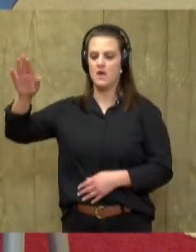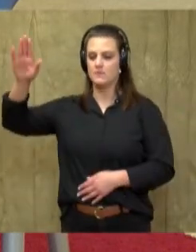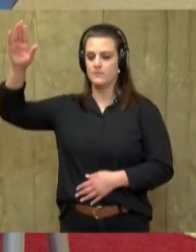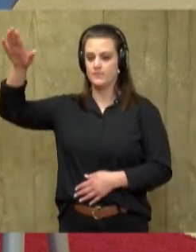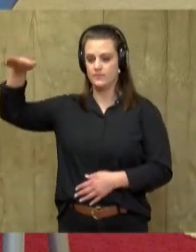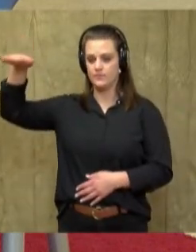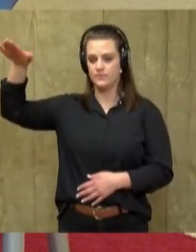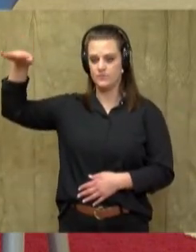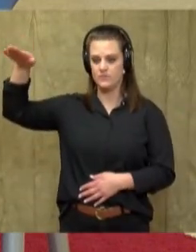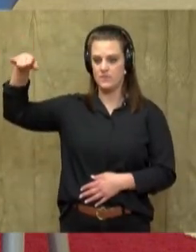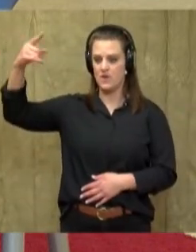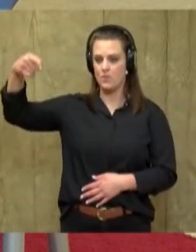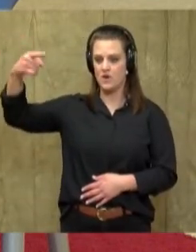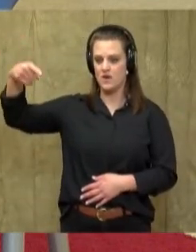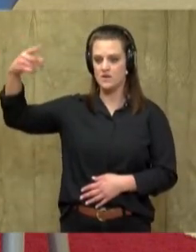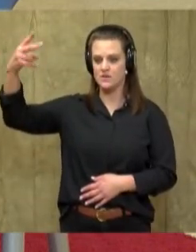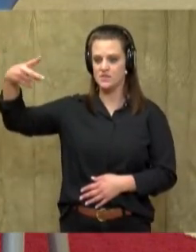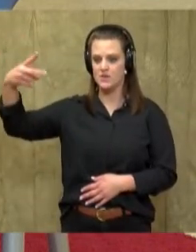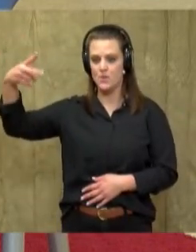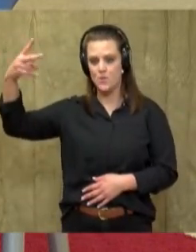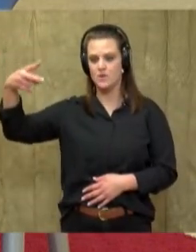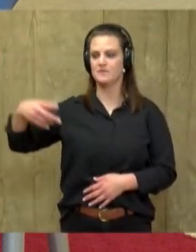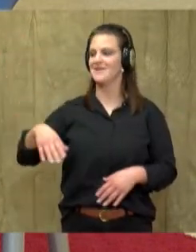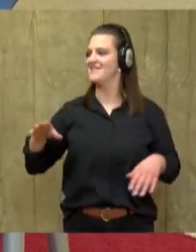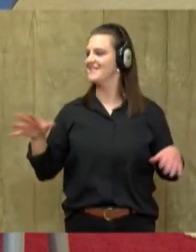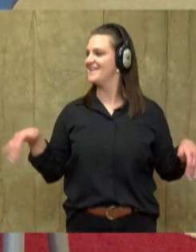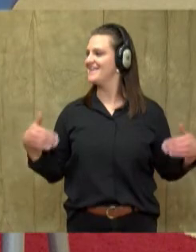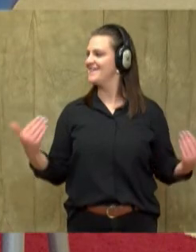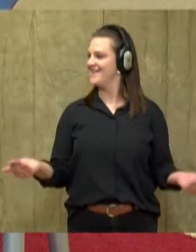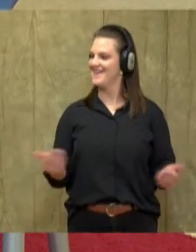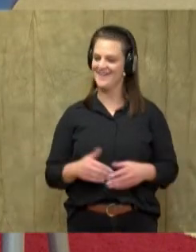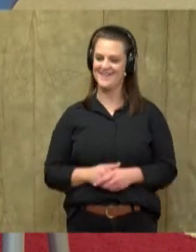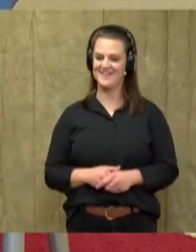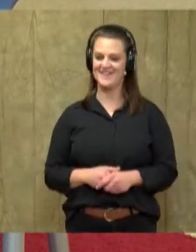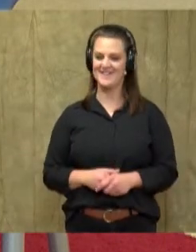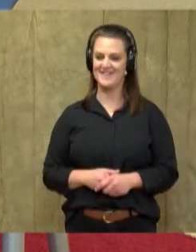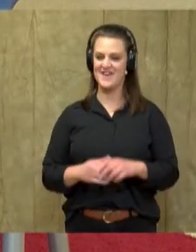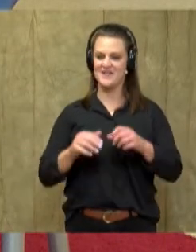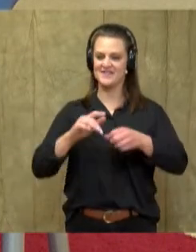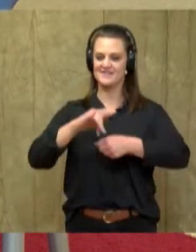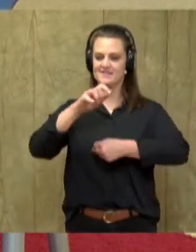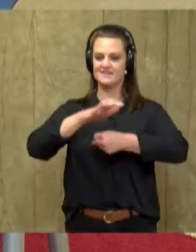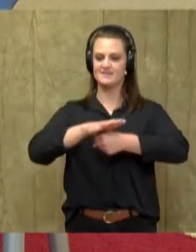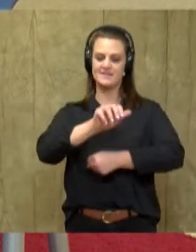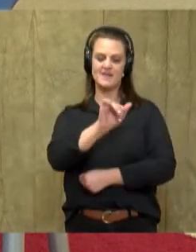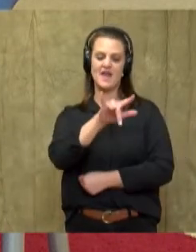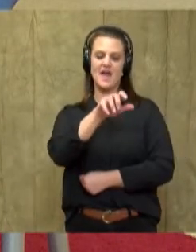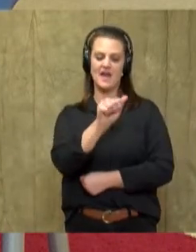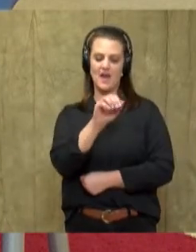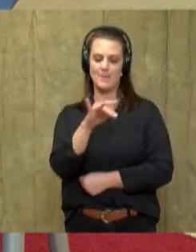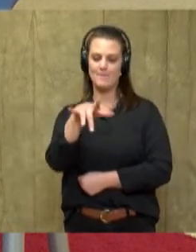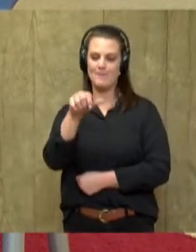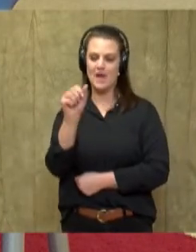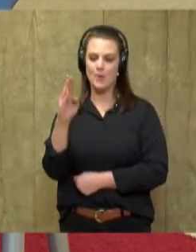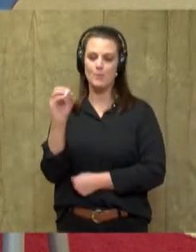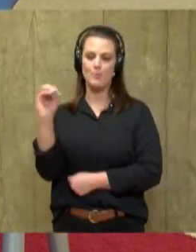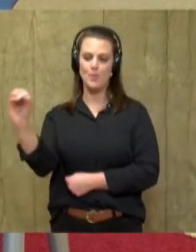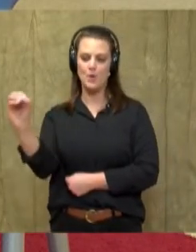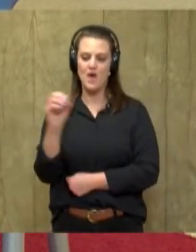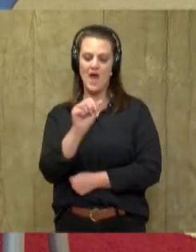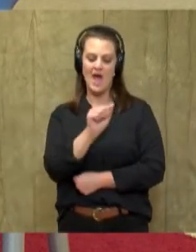Go. Acca, bacca, soda cracker. Acca, bacca,